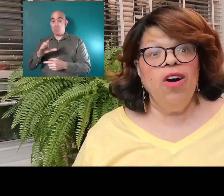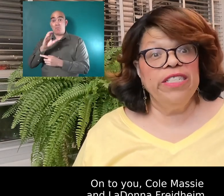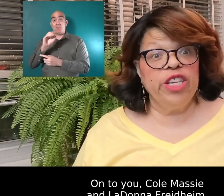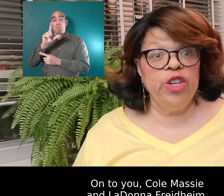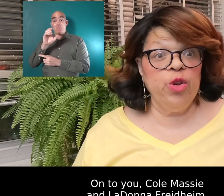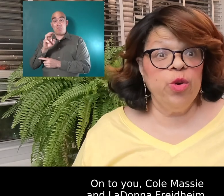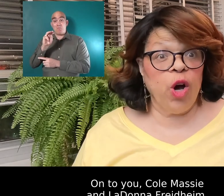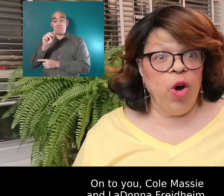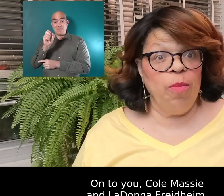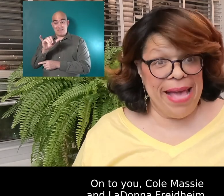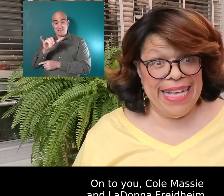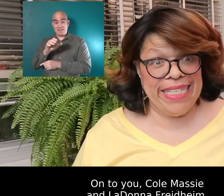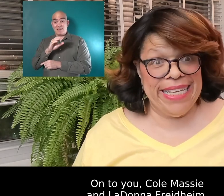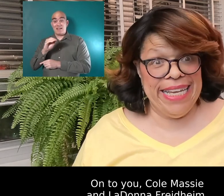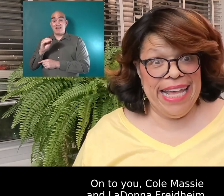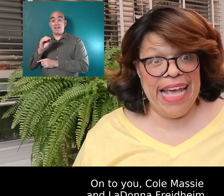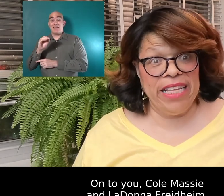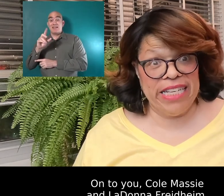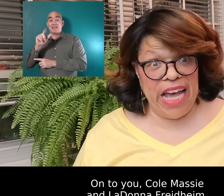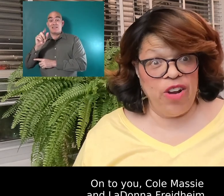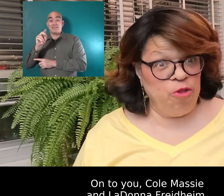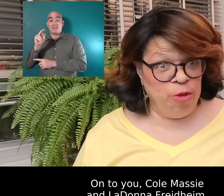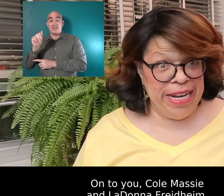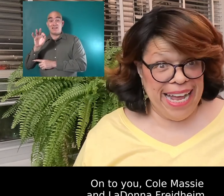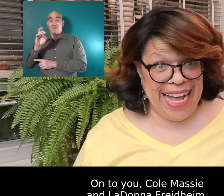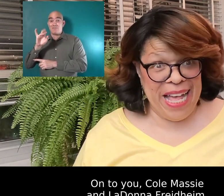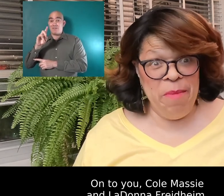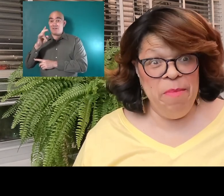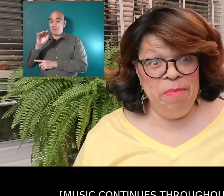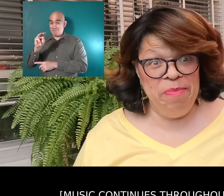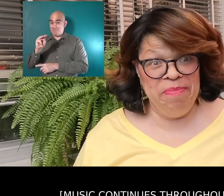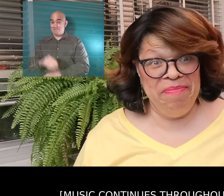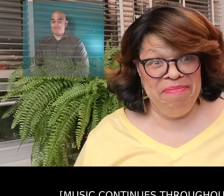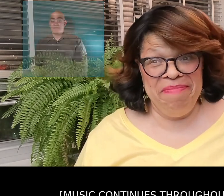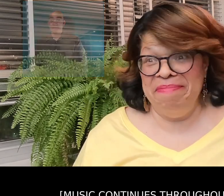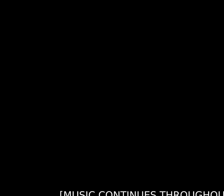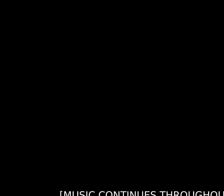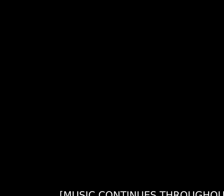On to you, Cole Massey and LaDonna Friedheim.